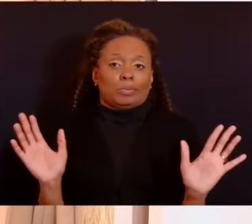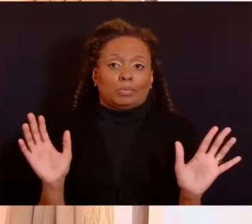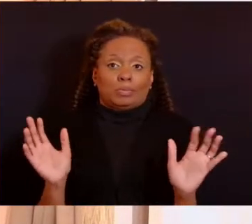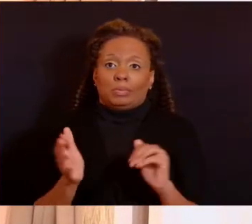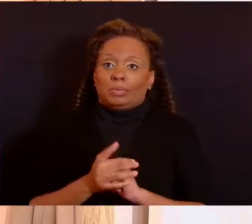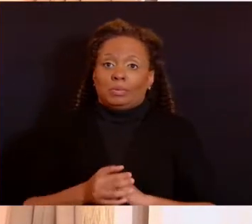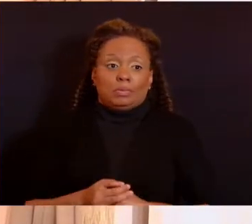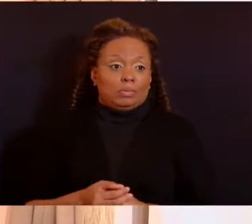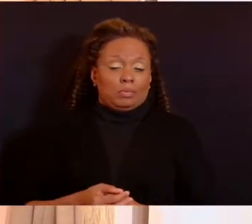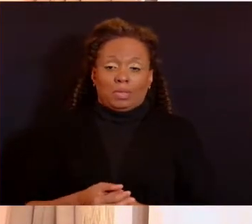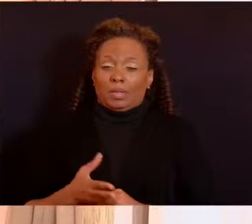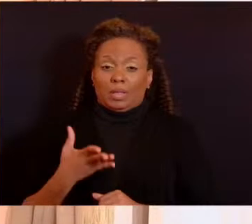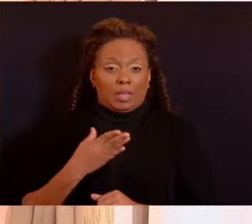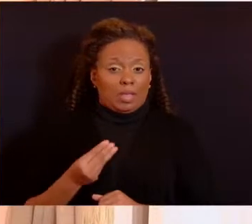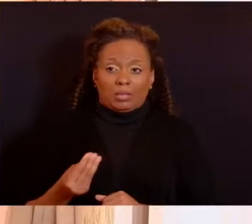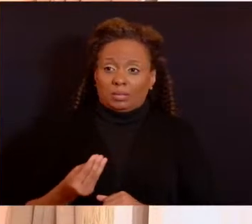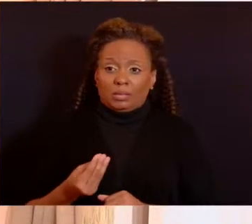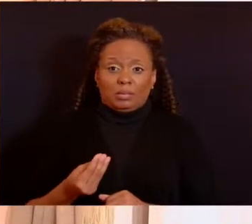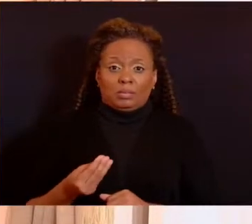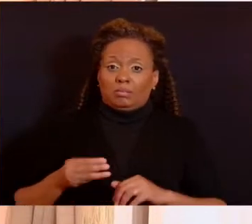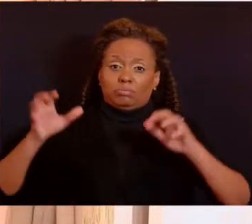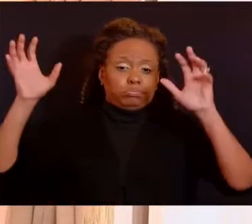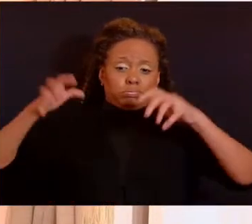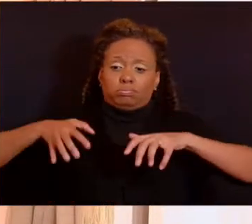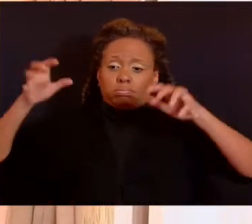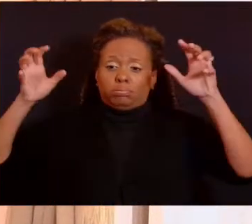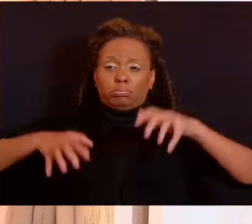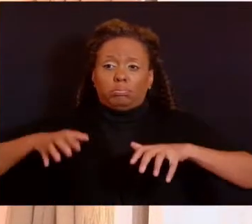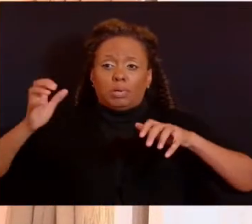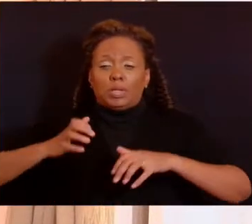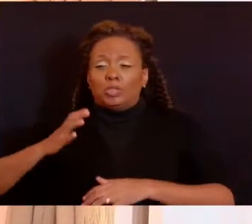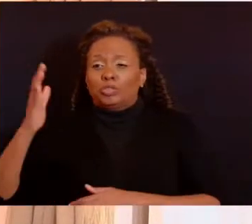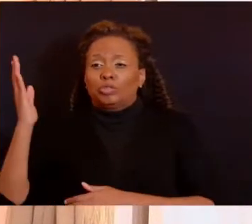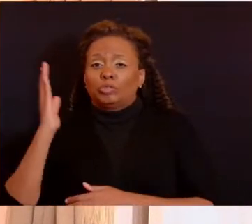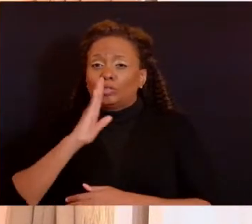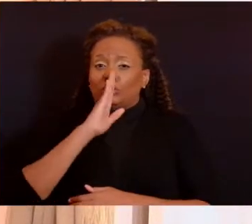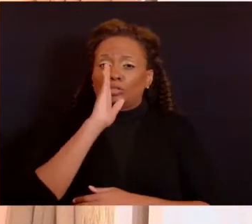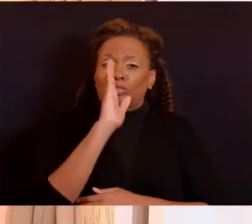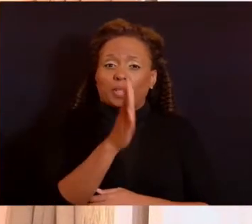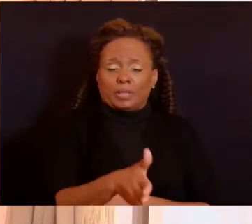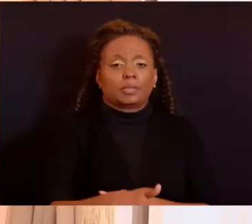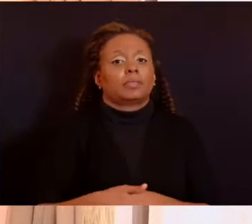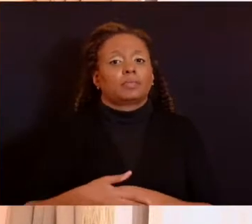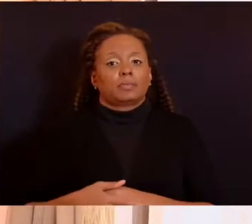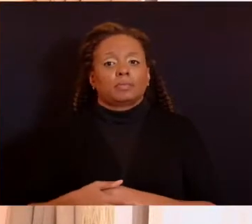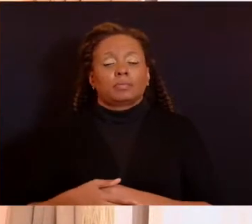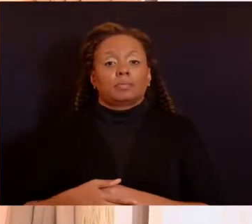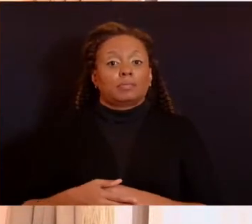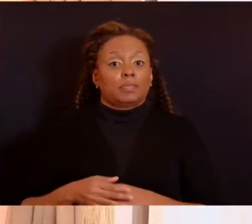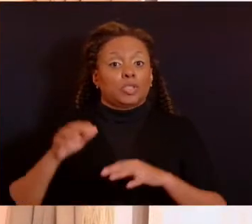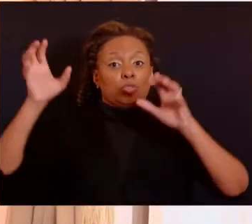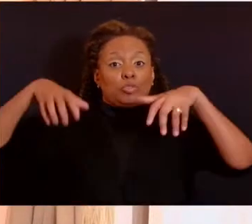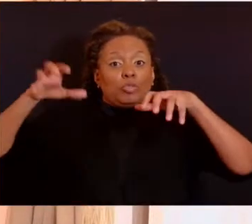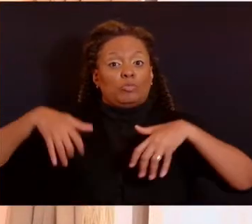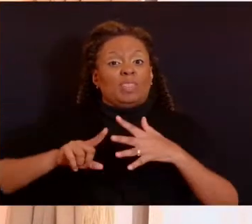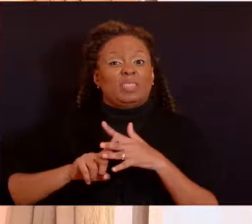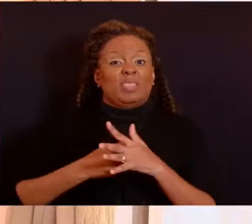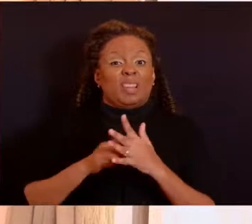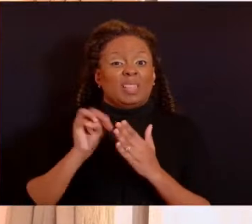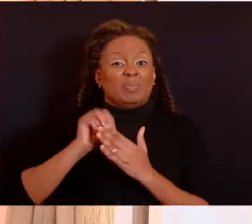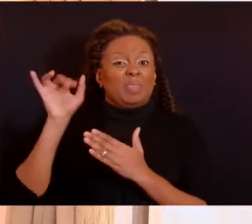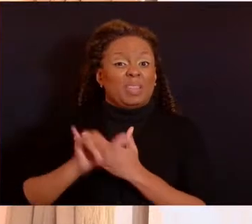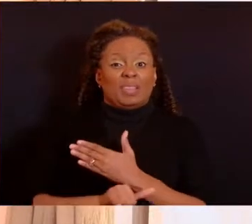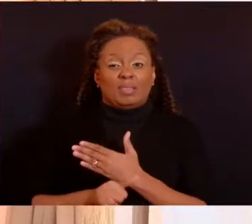November, and regrettably, this year it started in May, so that we've added 2 months to the hurricane season. And